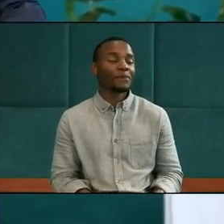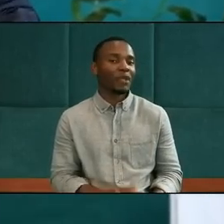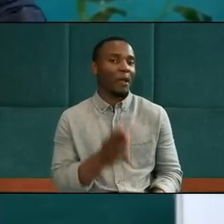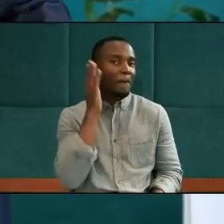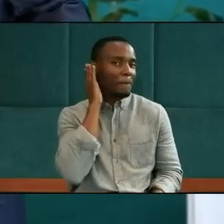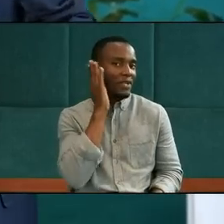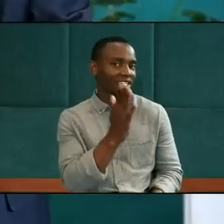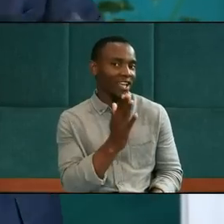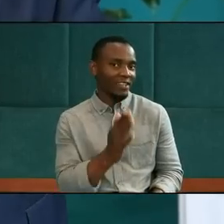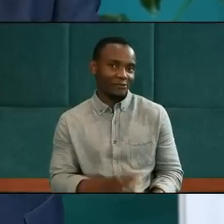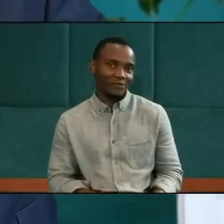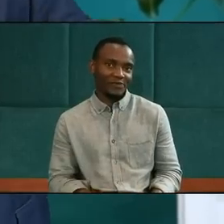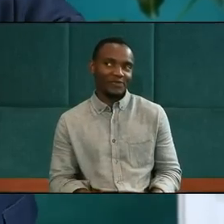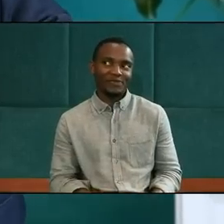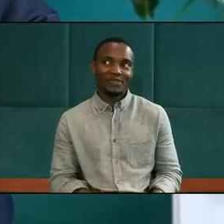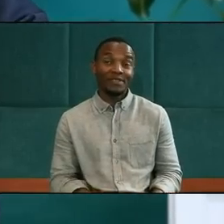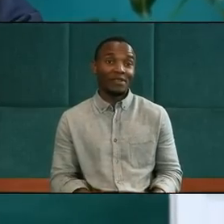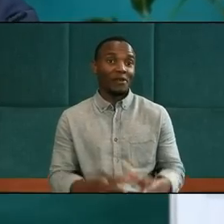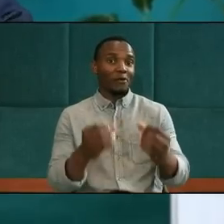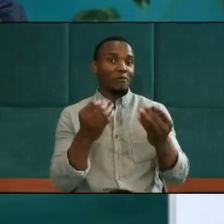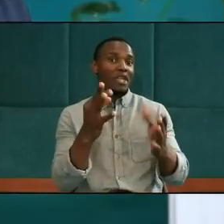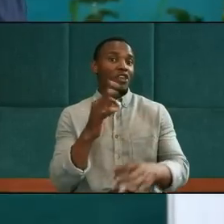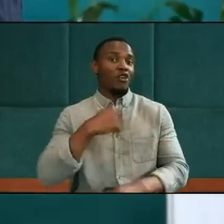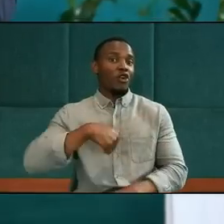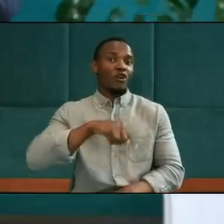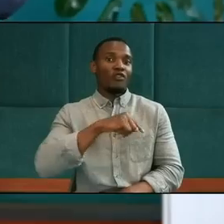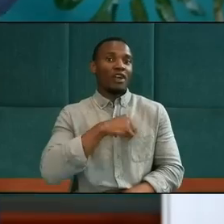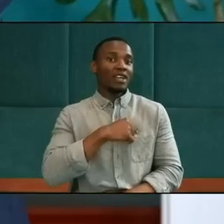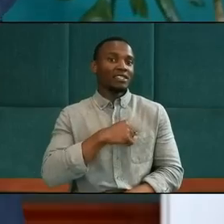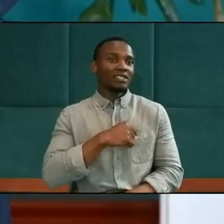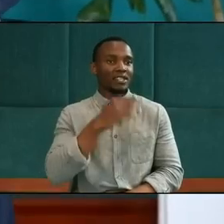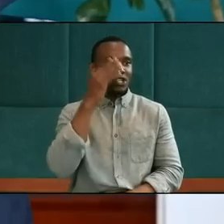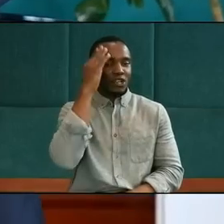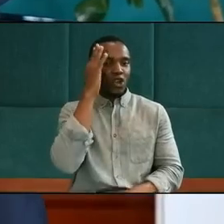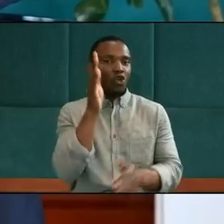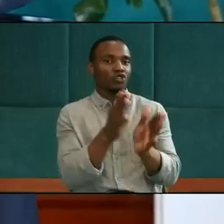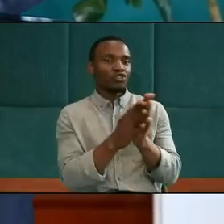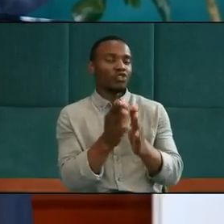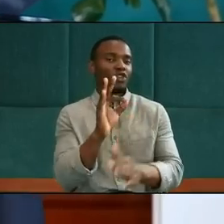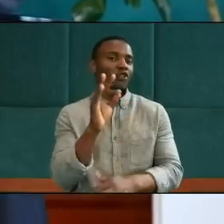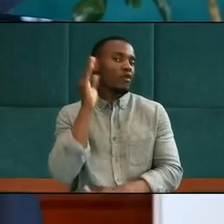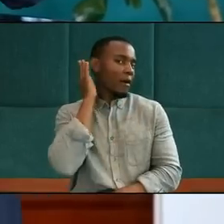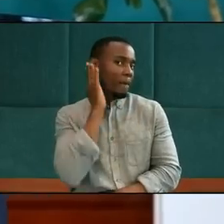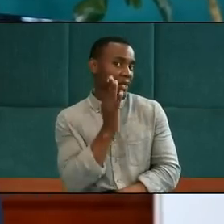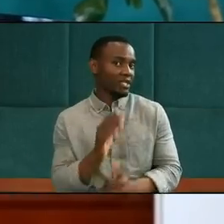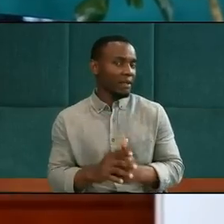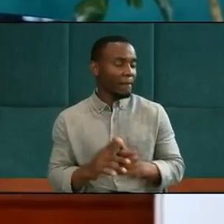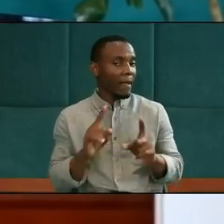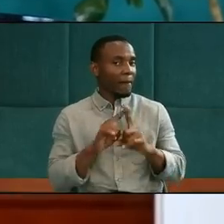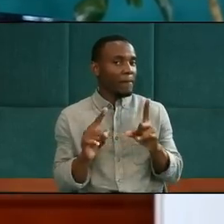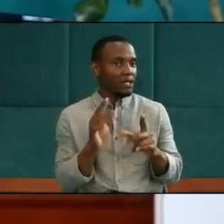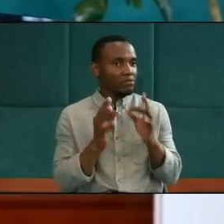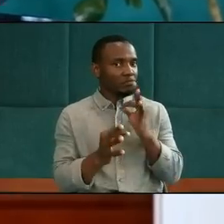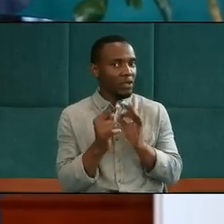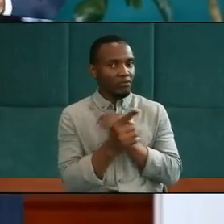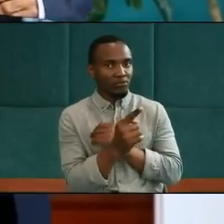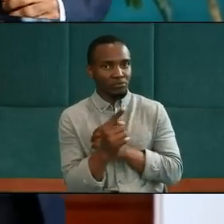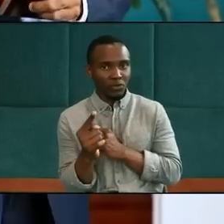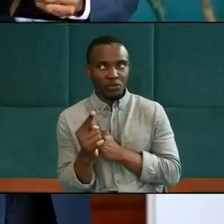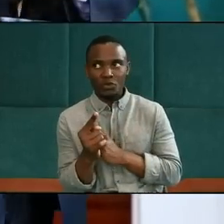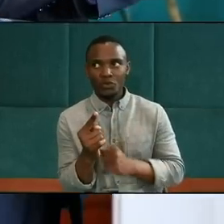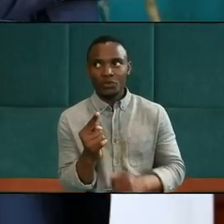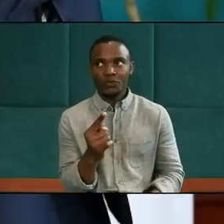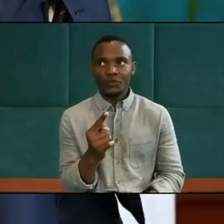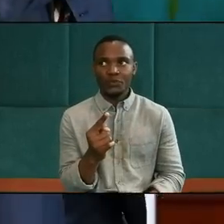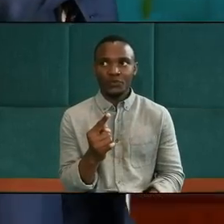Peter. Most of us, we have heard of Peter. But if you